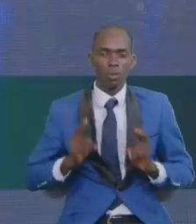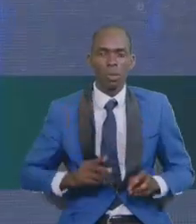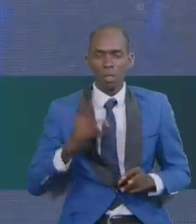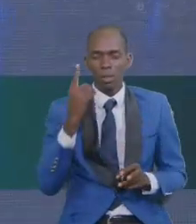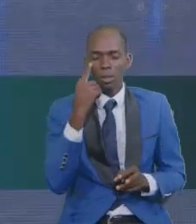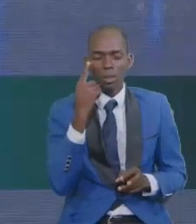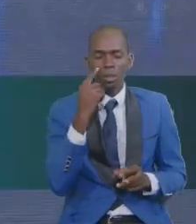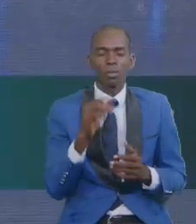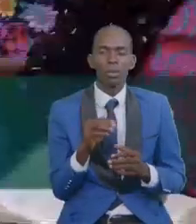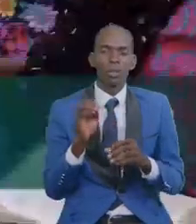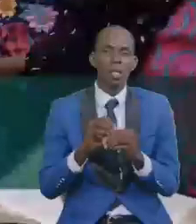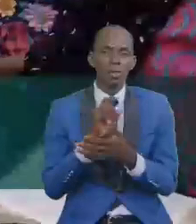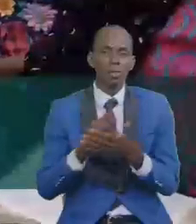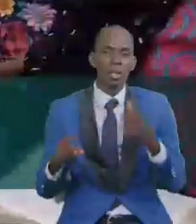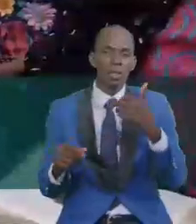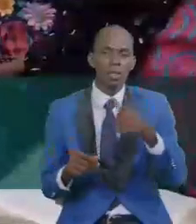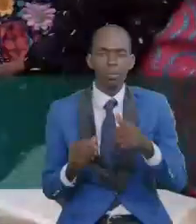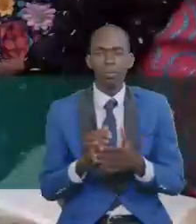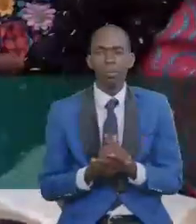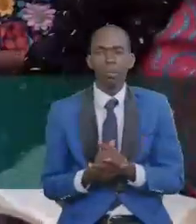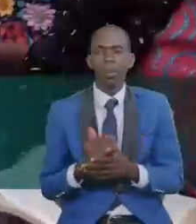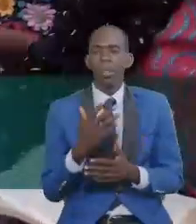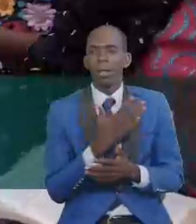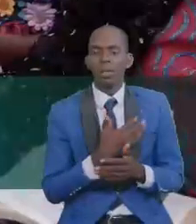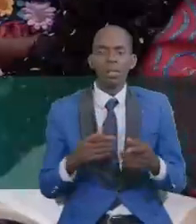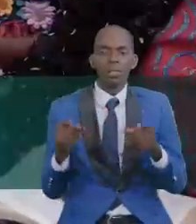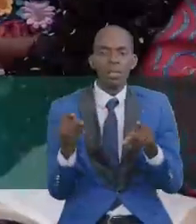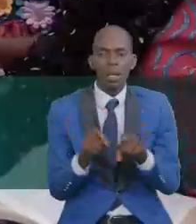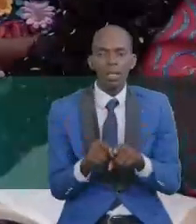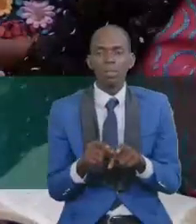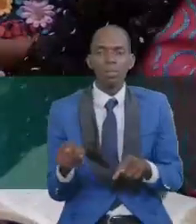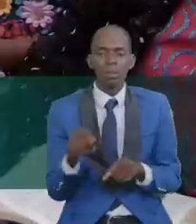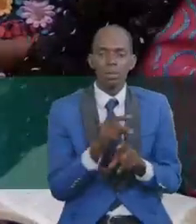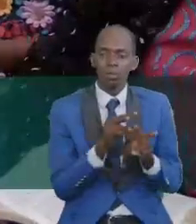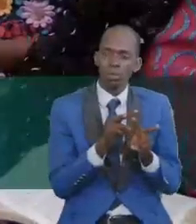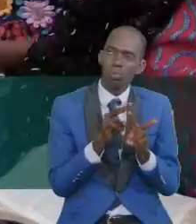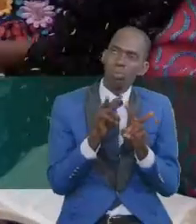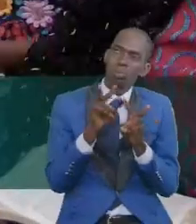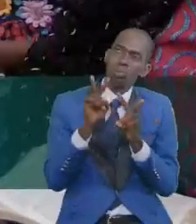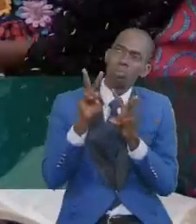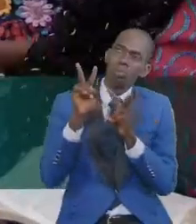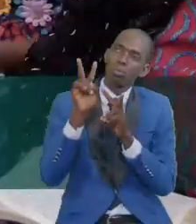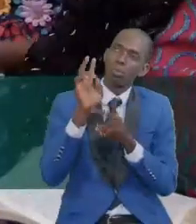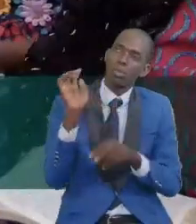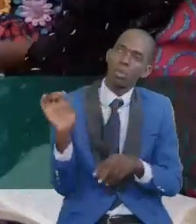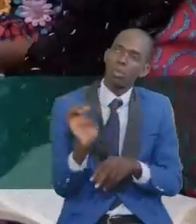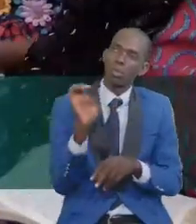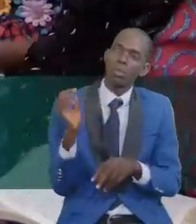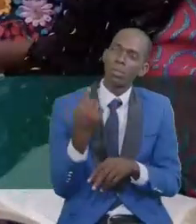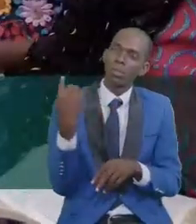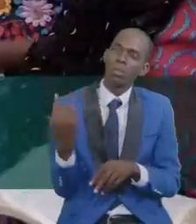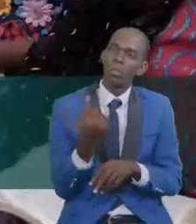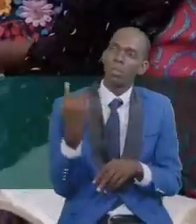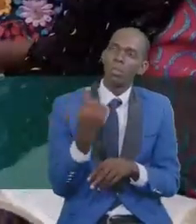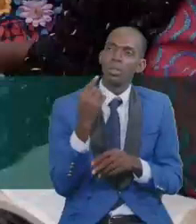In verse 10, and while they looked steadfast toward heaven,